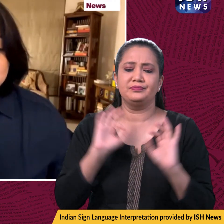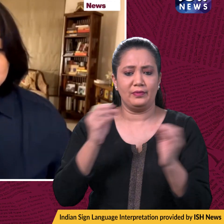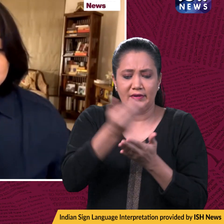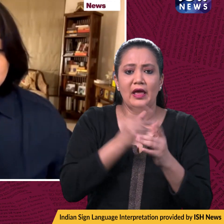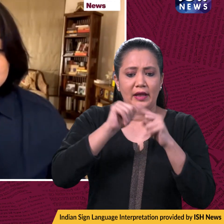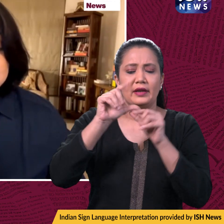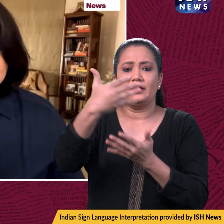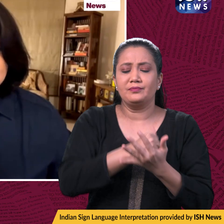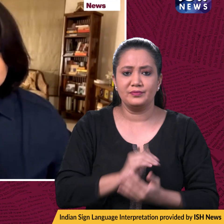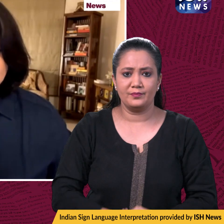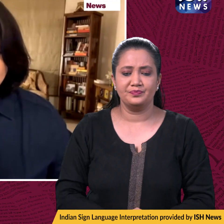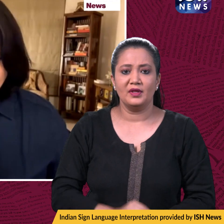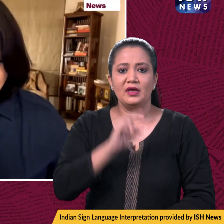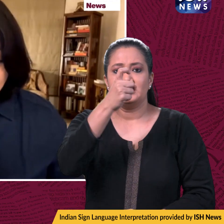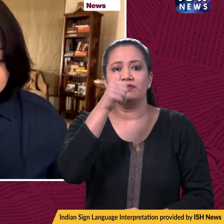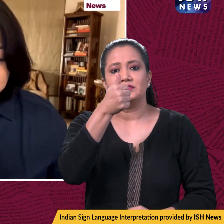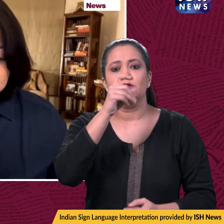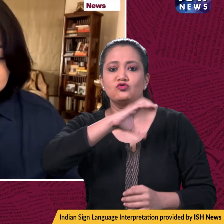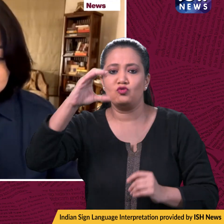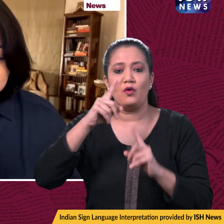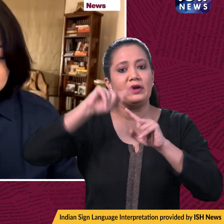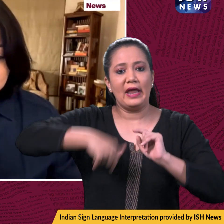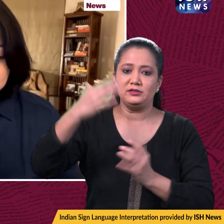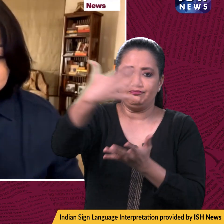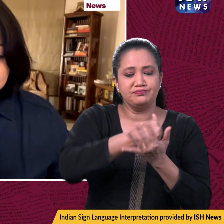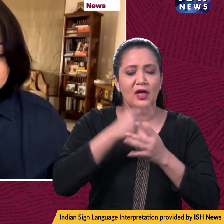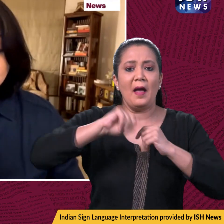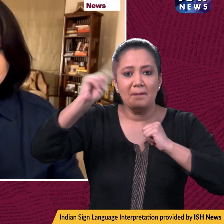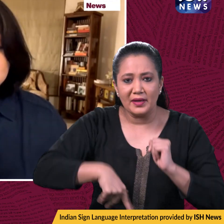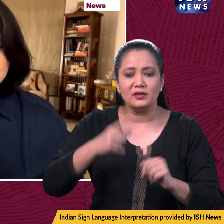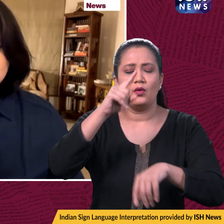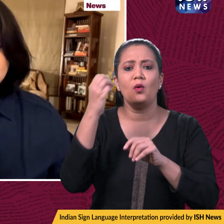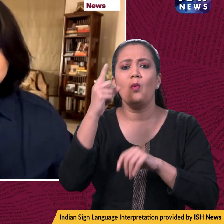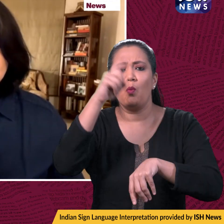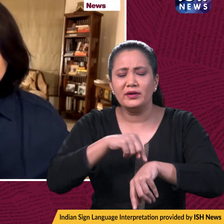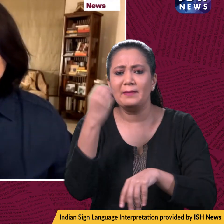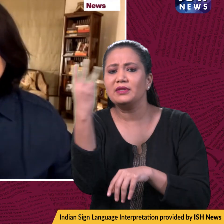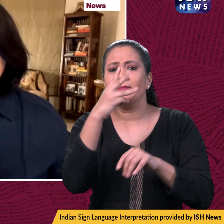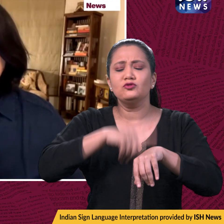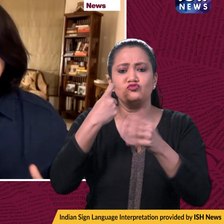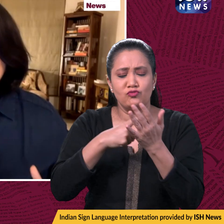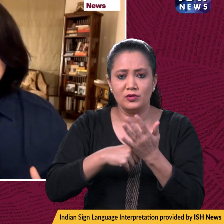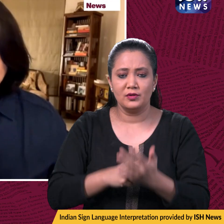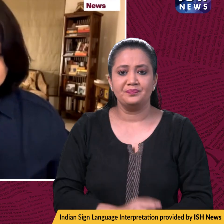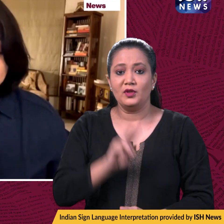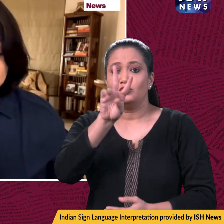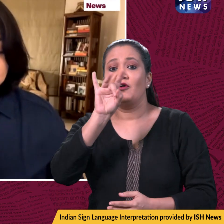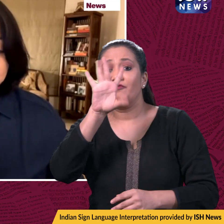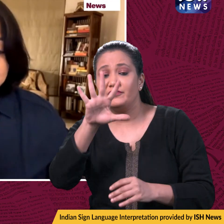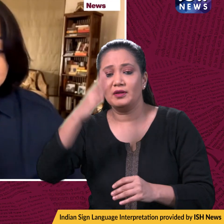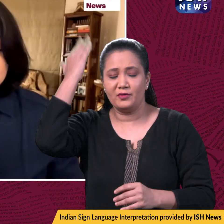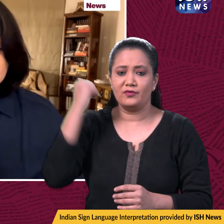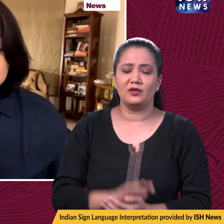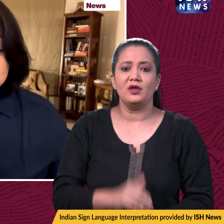that 2,476 crore was collected as tax and penalty under the one-time 3 months compliance window back in